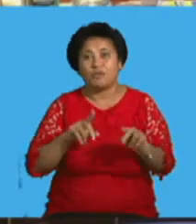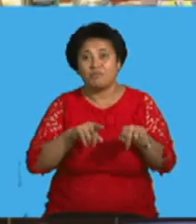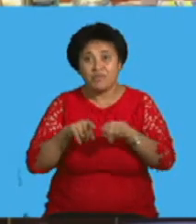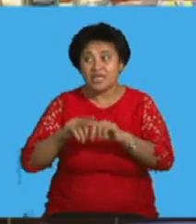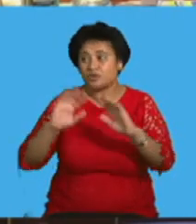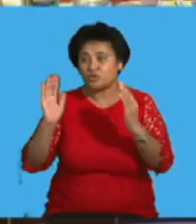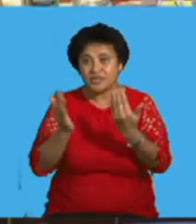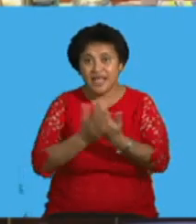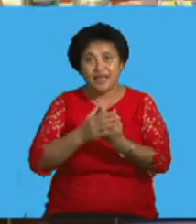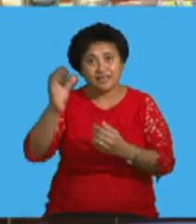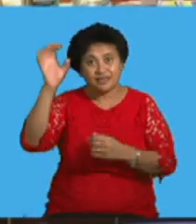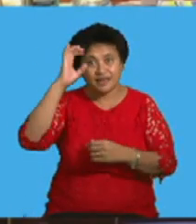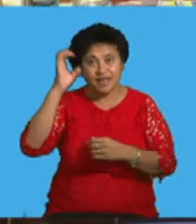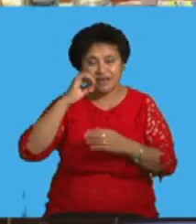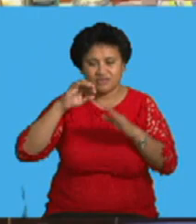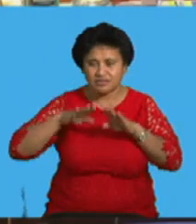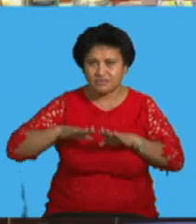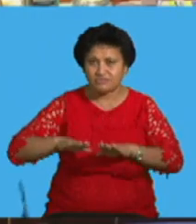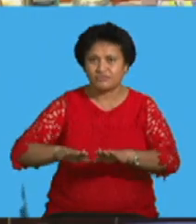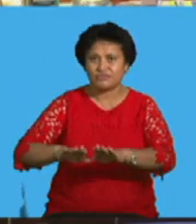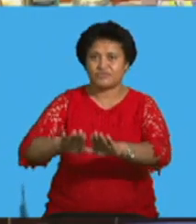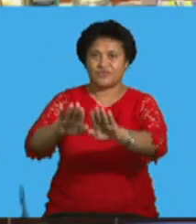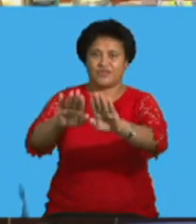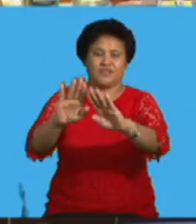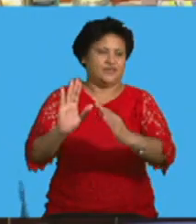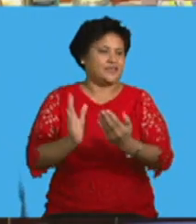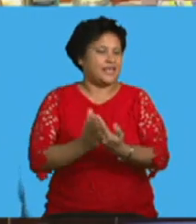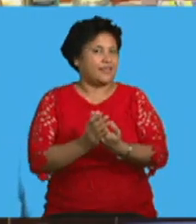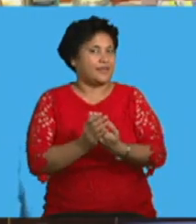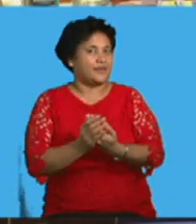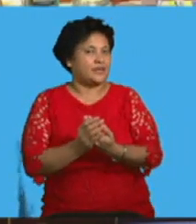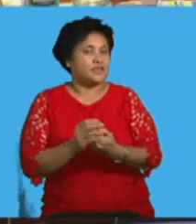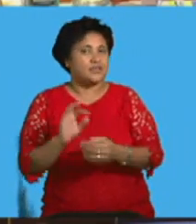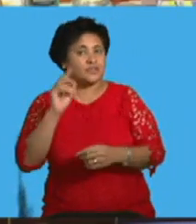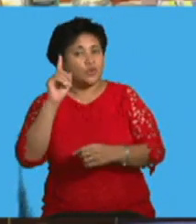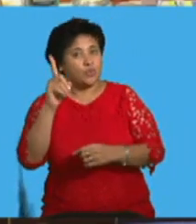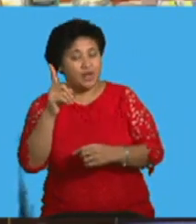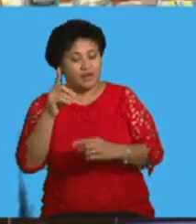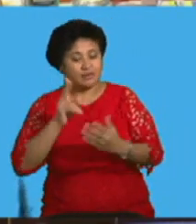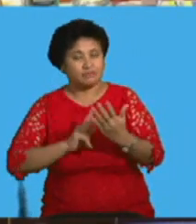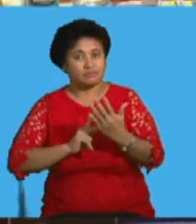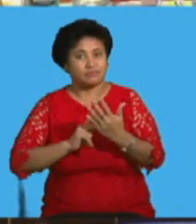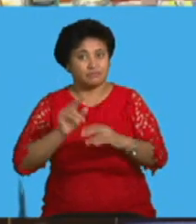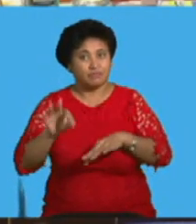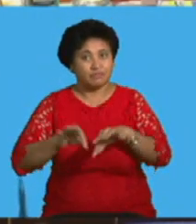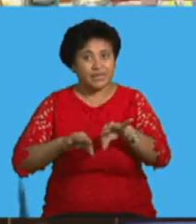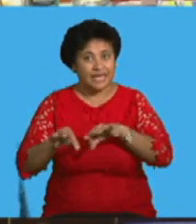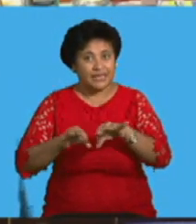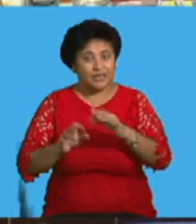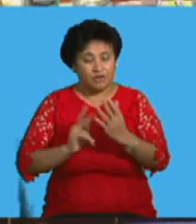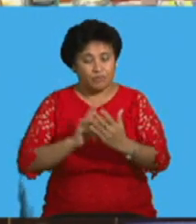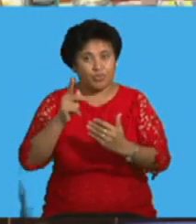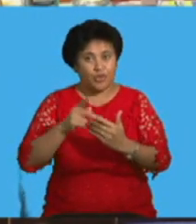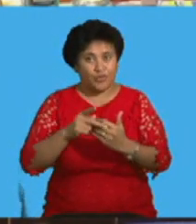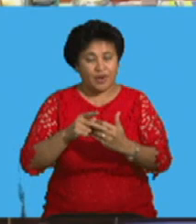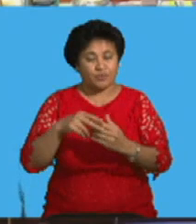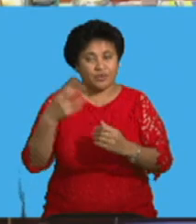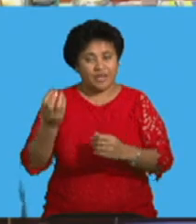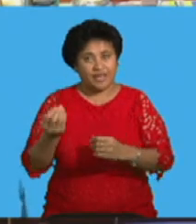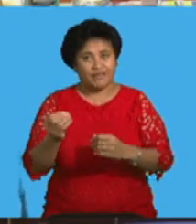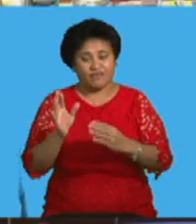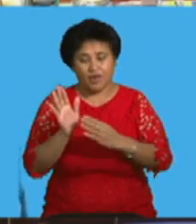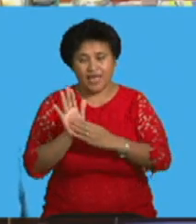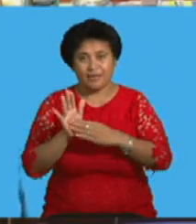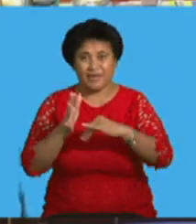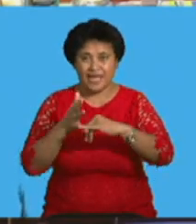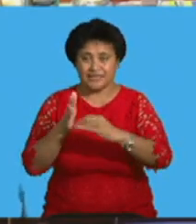Honorable Speaker, one of the initiatives designed to progress the development of MSME sector